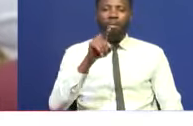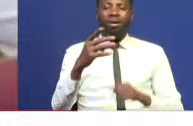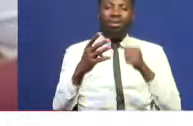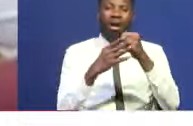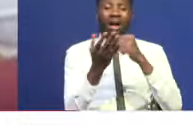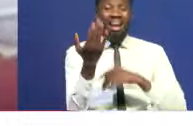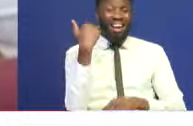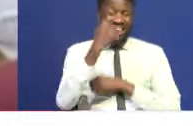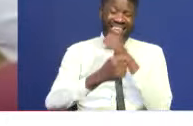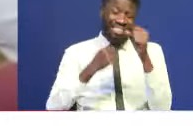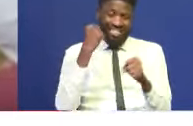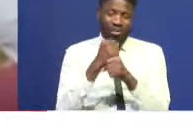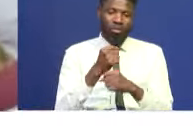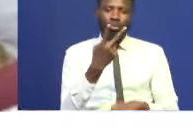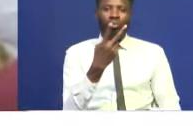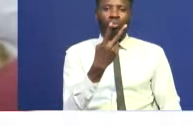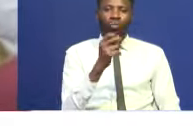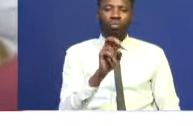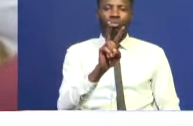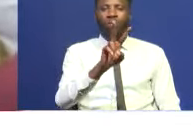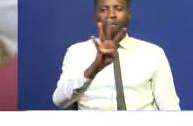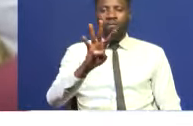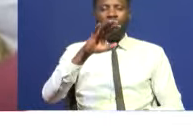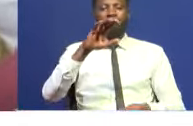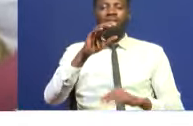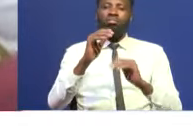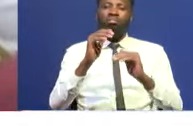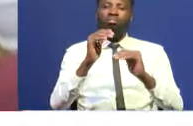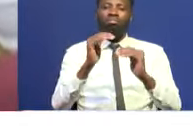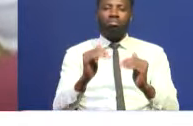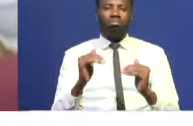2024 it raised up to